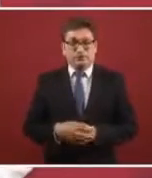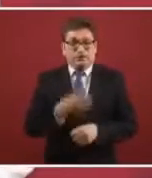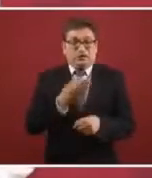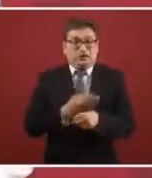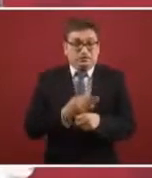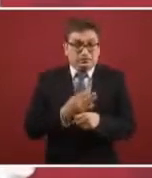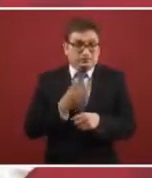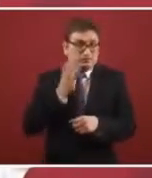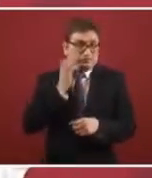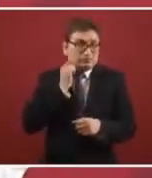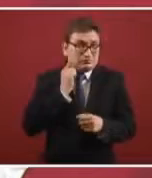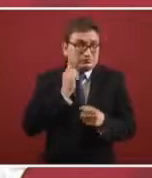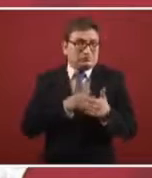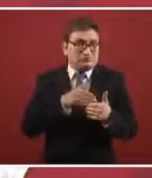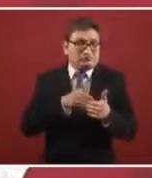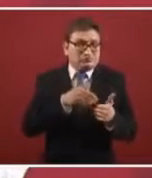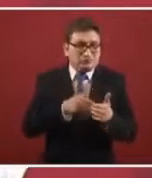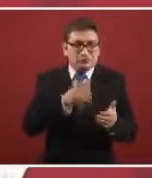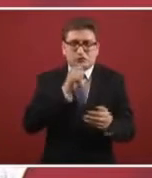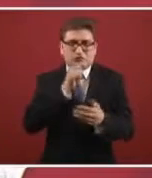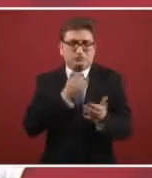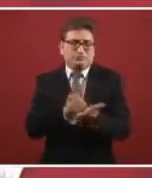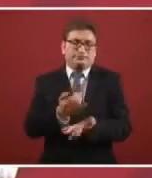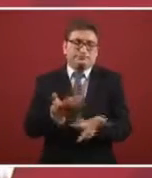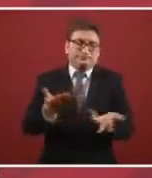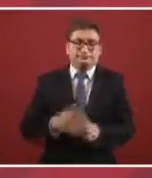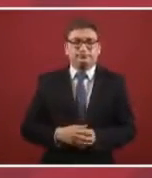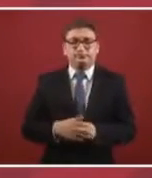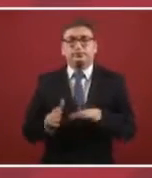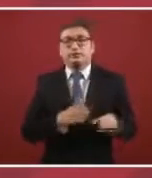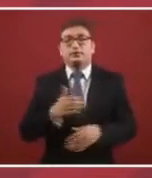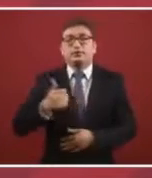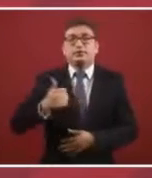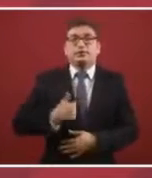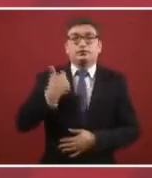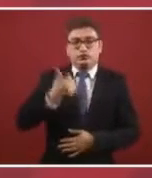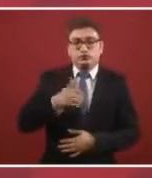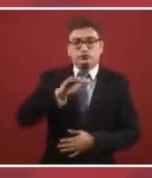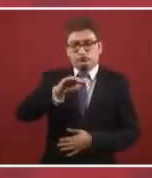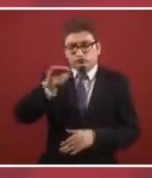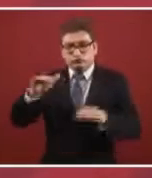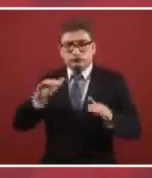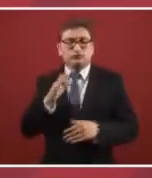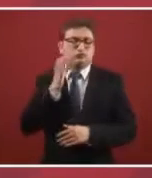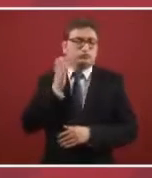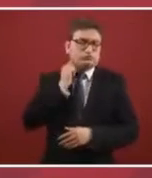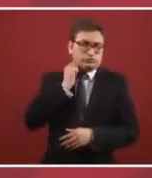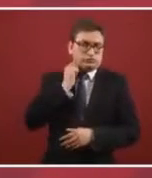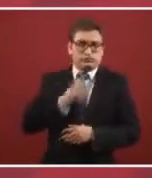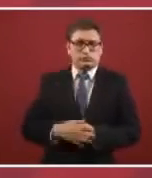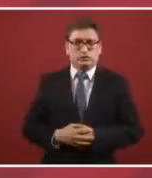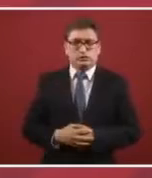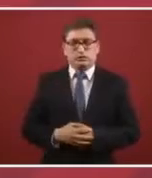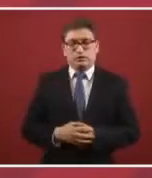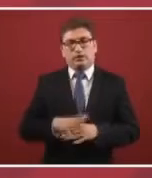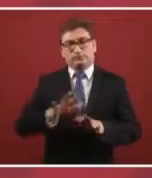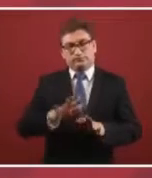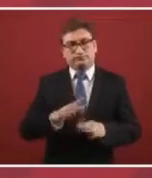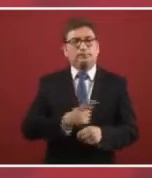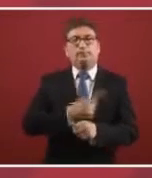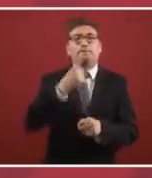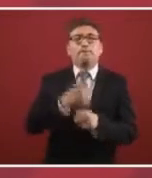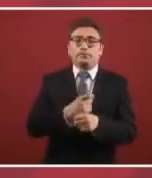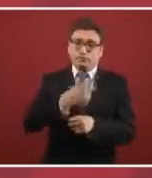It's Y being detained. aprovecho And I also take the para decirle a los opportunity to legisladores tell you que, that, primero, first